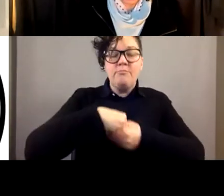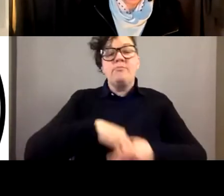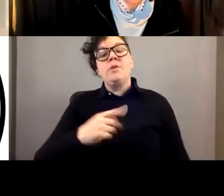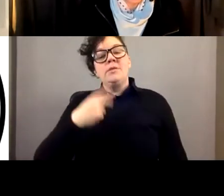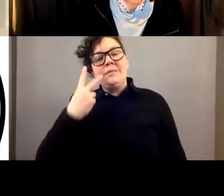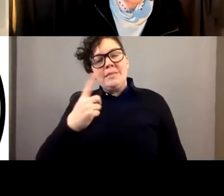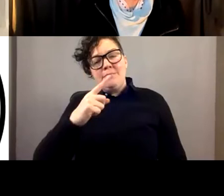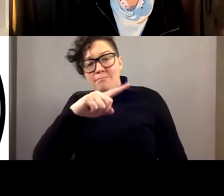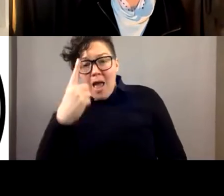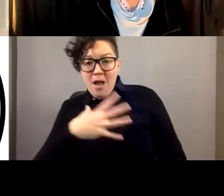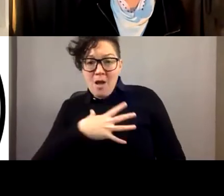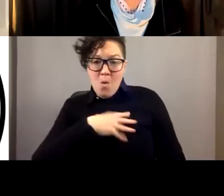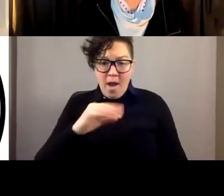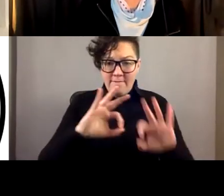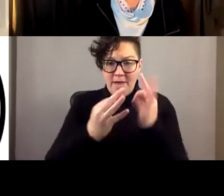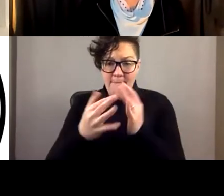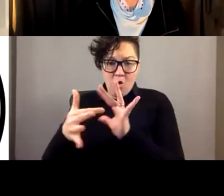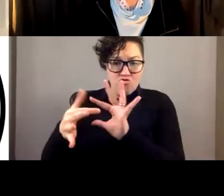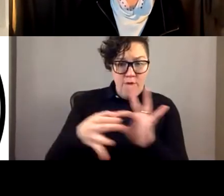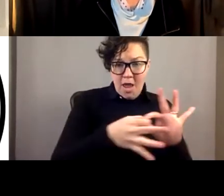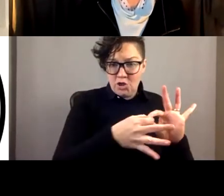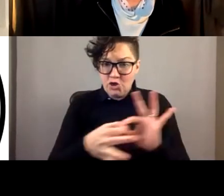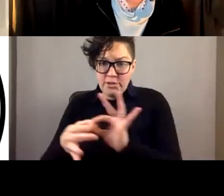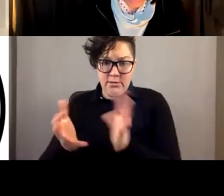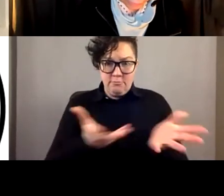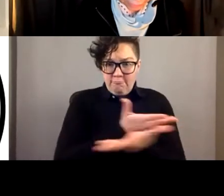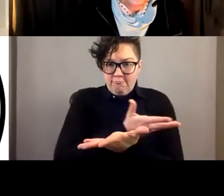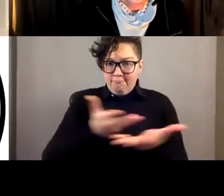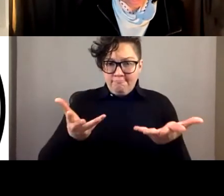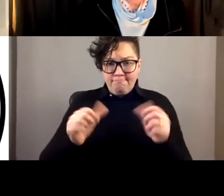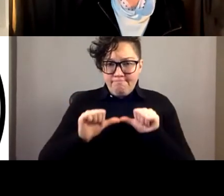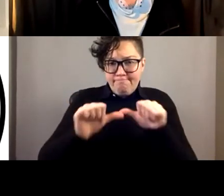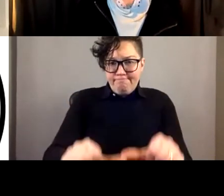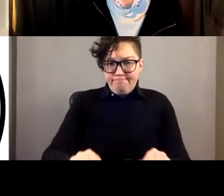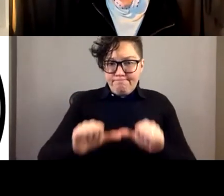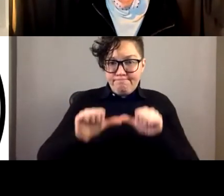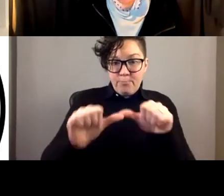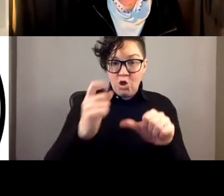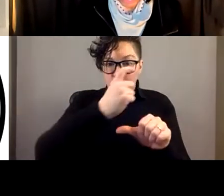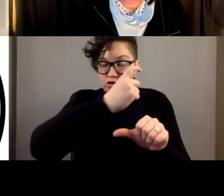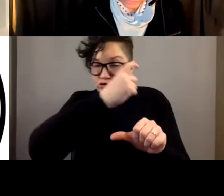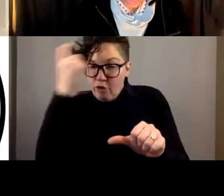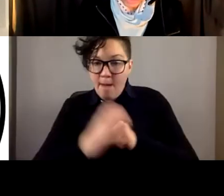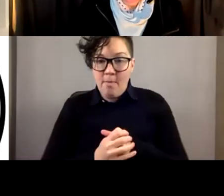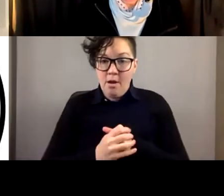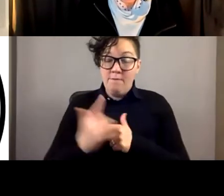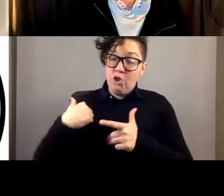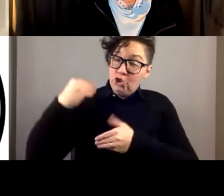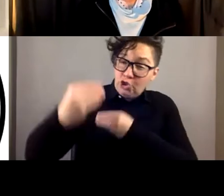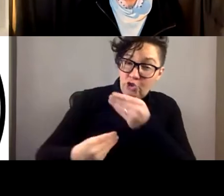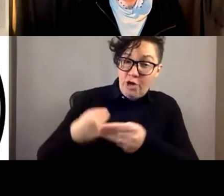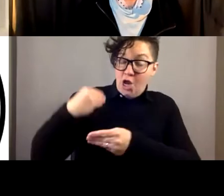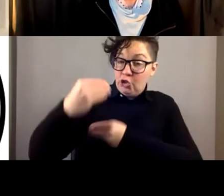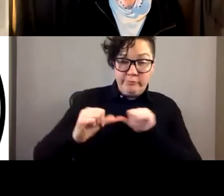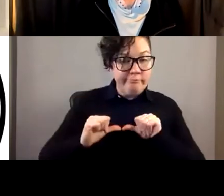relation is an ongoing trauma that exists with us and between us. And the pain of it echoes across generations.